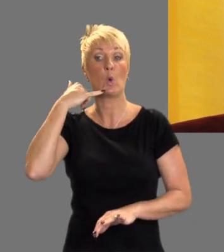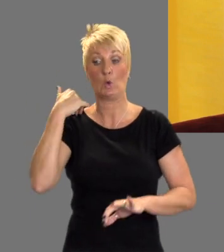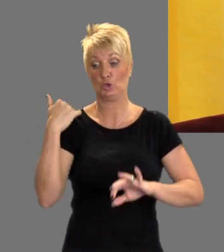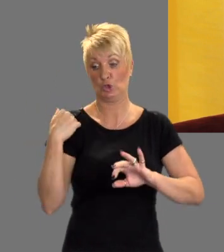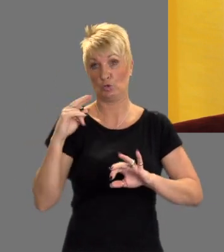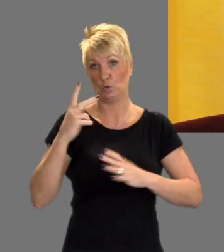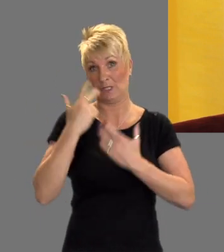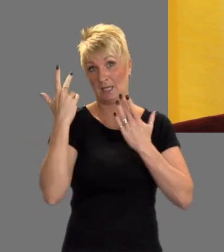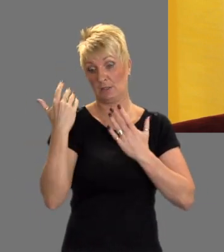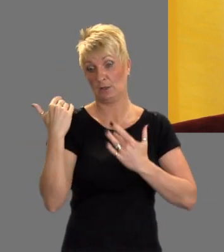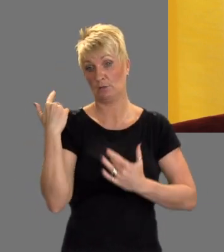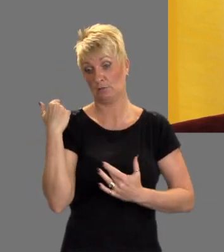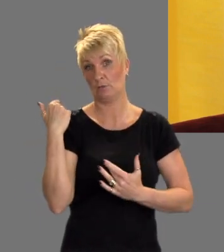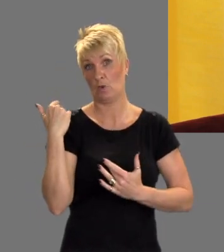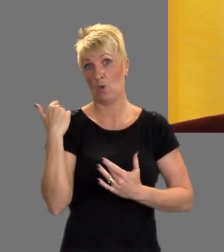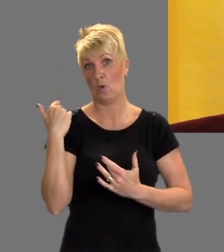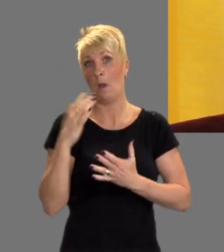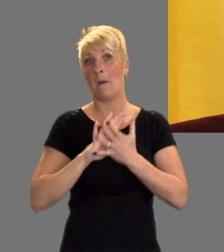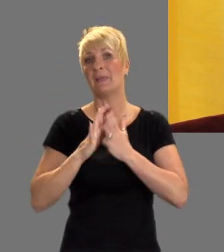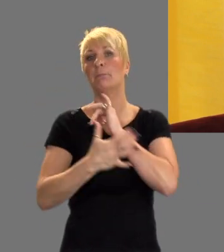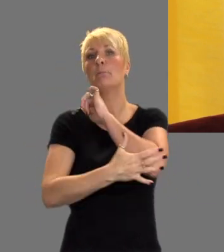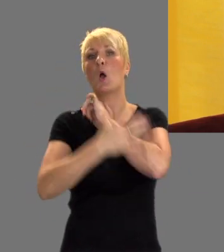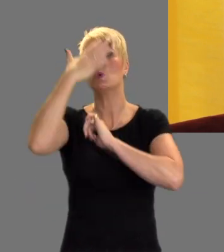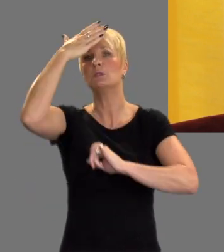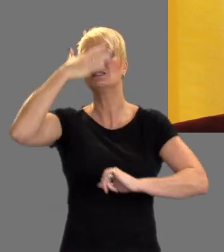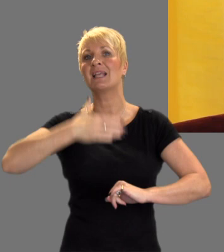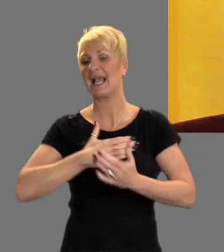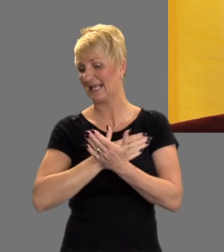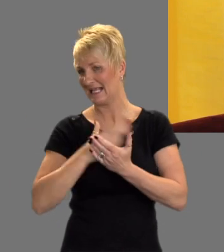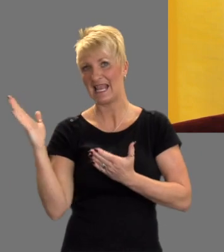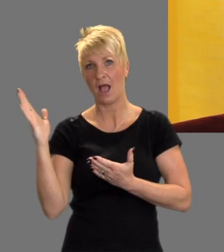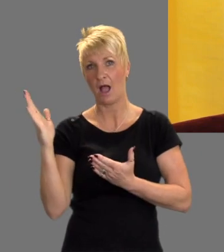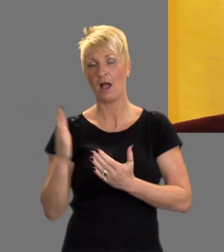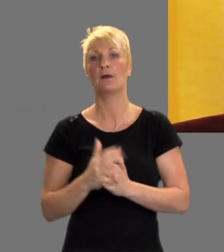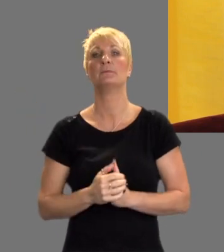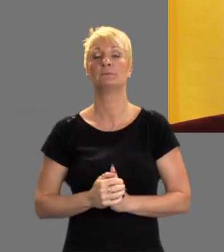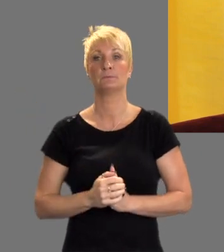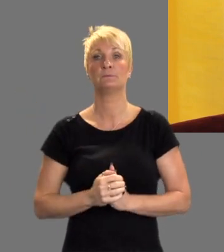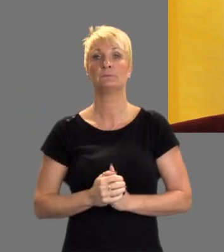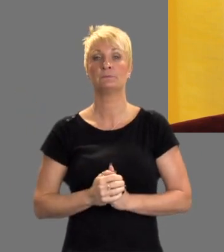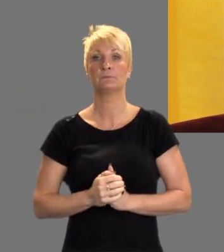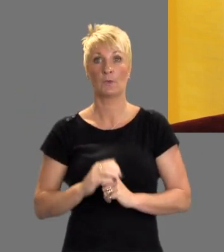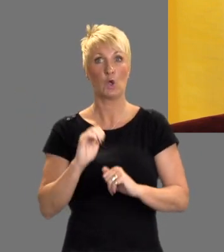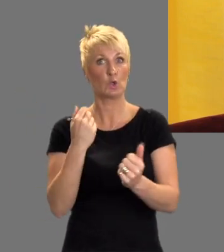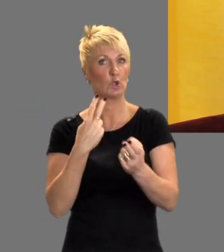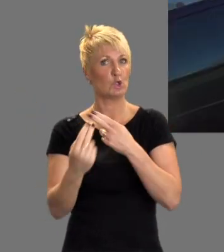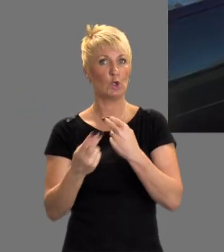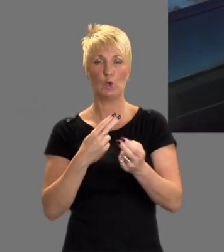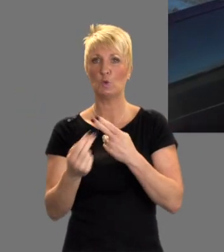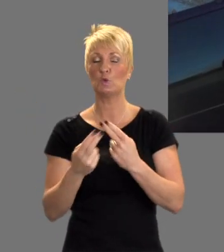just a couple of days ago which indicated that the bone scan was completely clear, so that's good